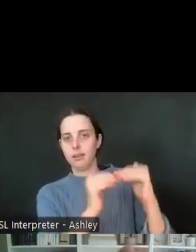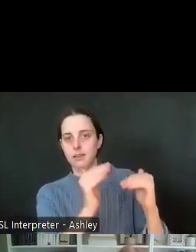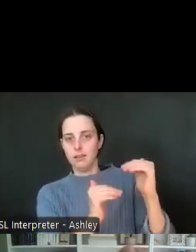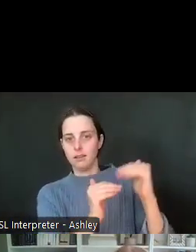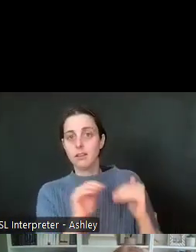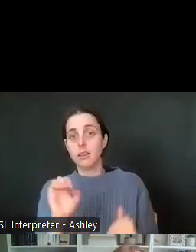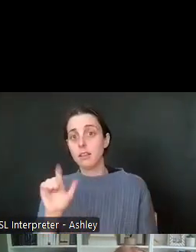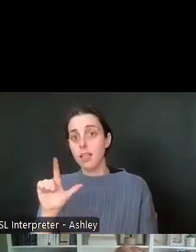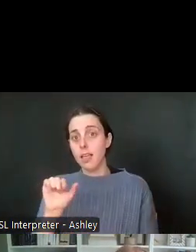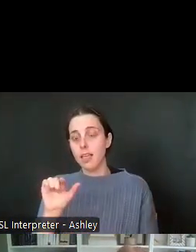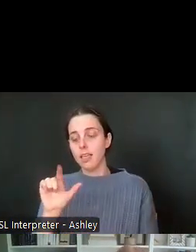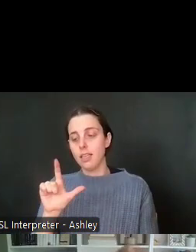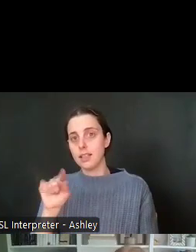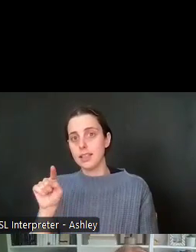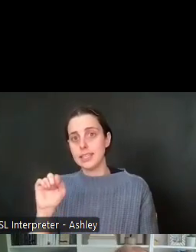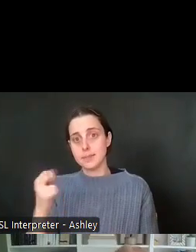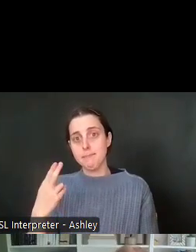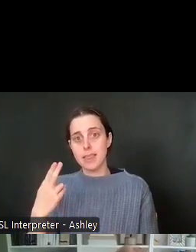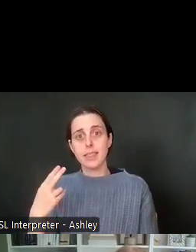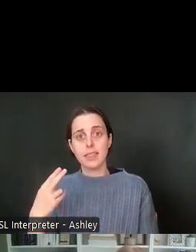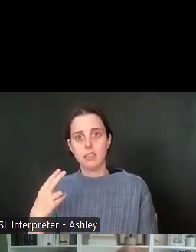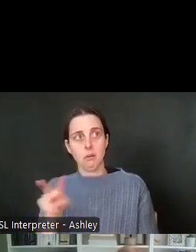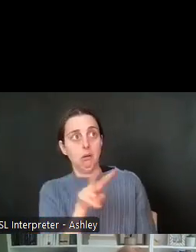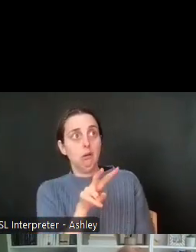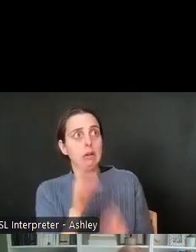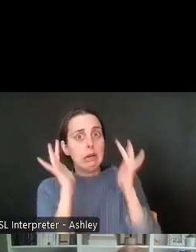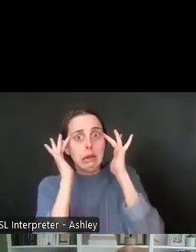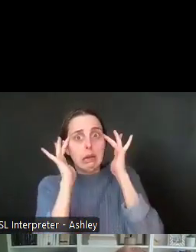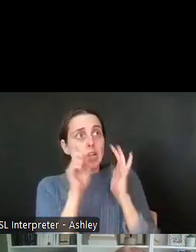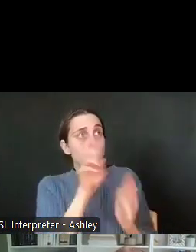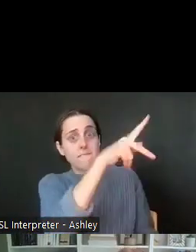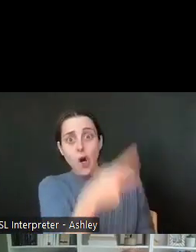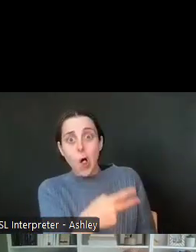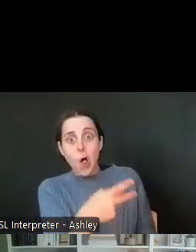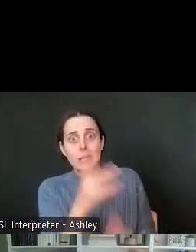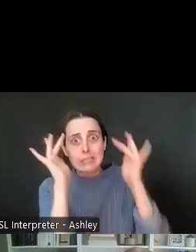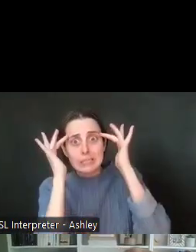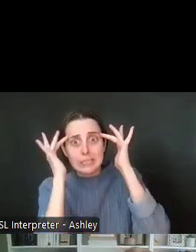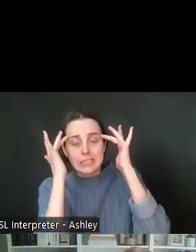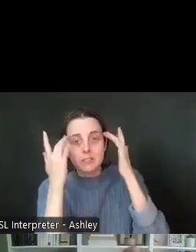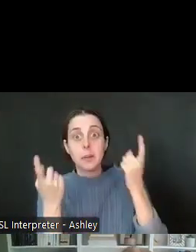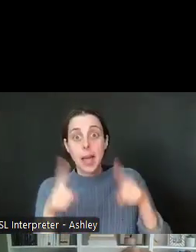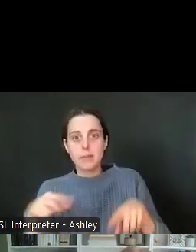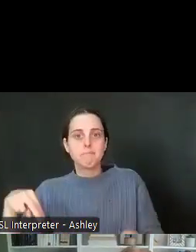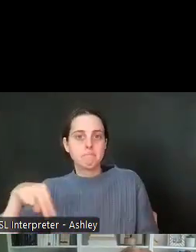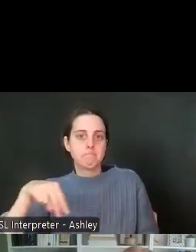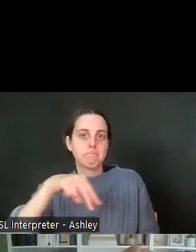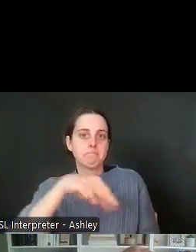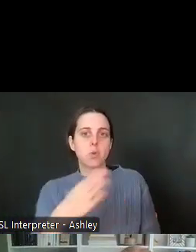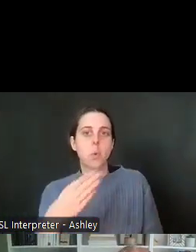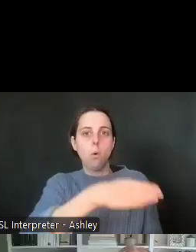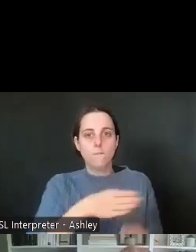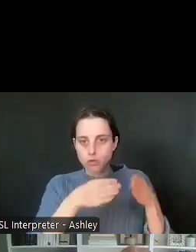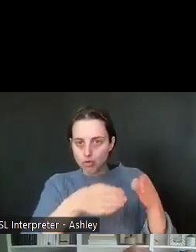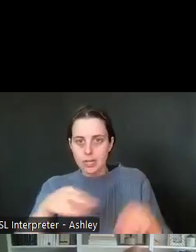this anxious, nervous, like, oh my gosh, is he going to fall off this ladder? So she crosses over to the street and she